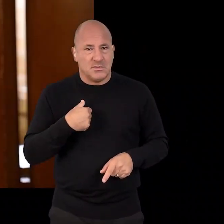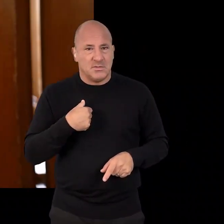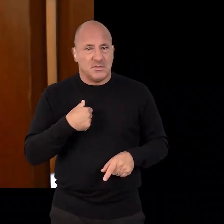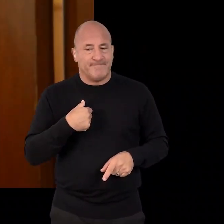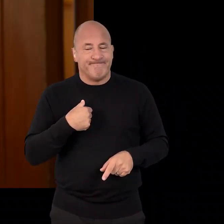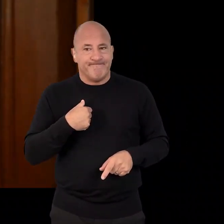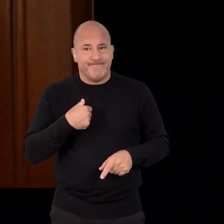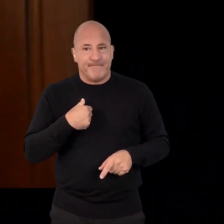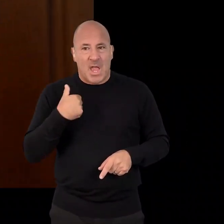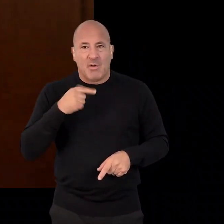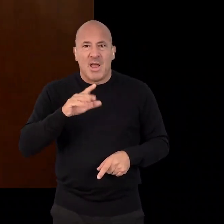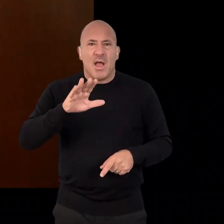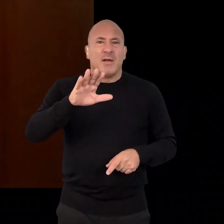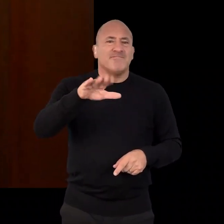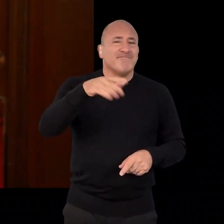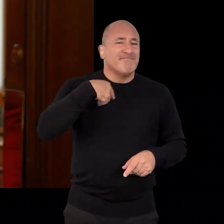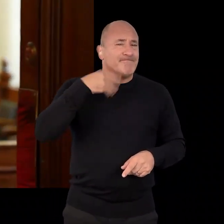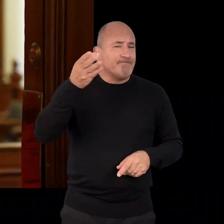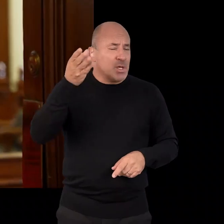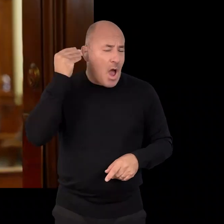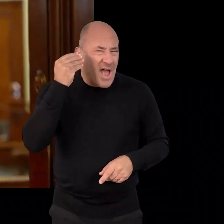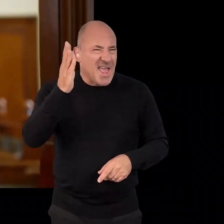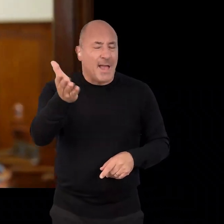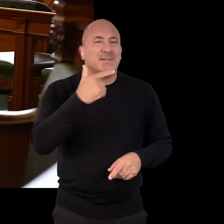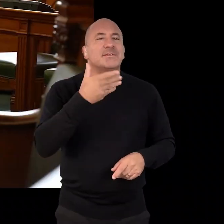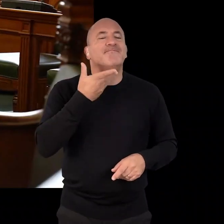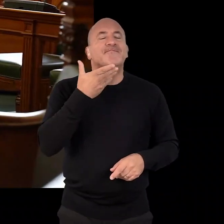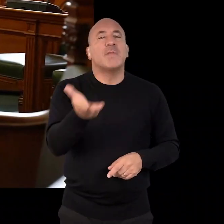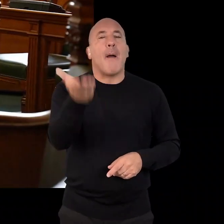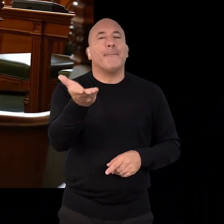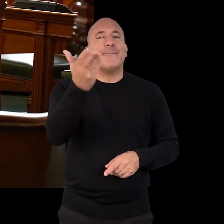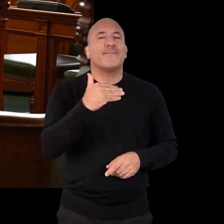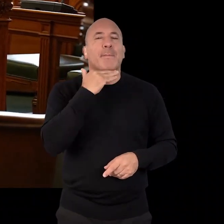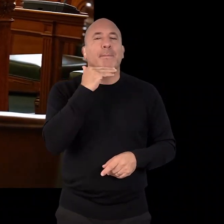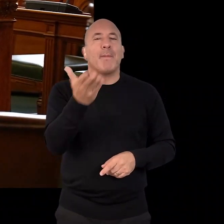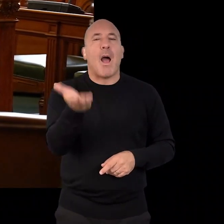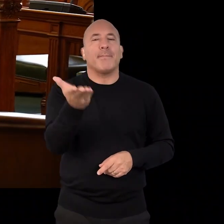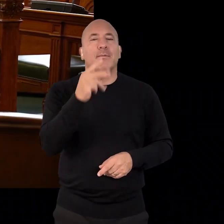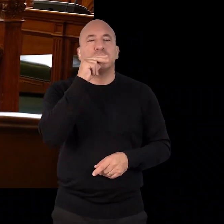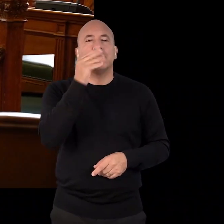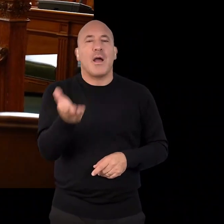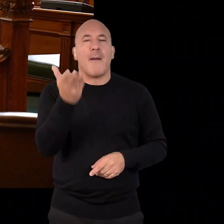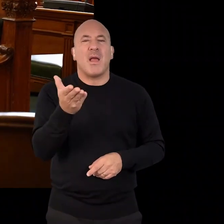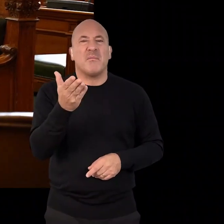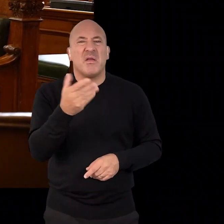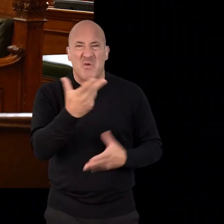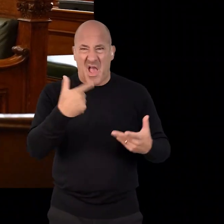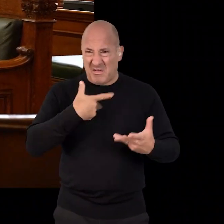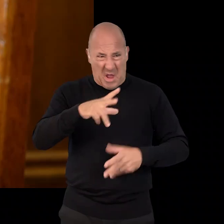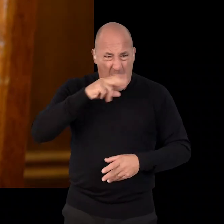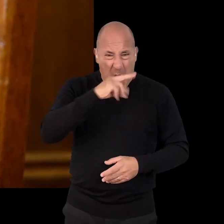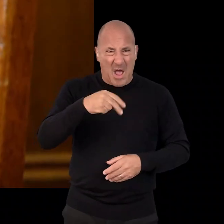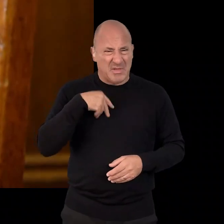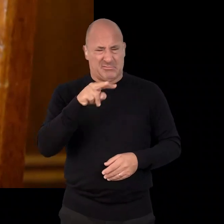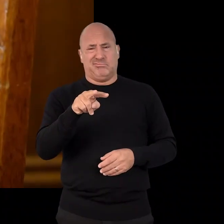I couldn't hear. And, you know, and I was saying, I can't hear you. Can you speak up, please? And the answer was, well,